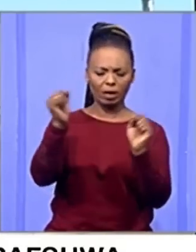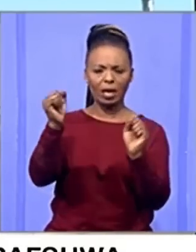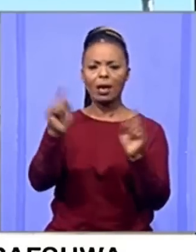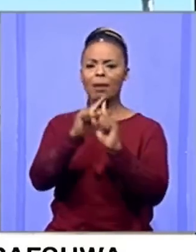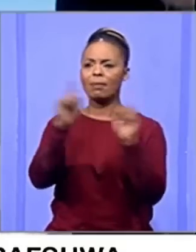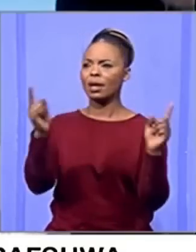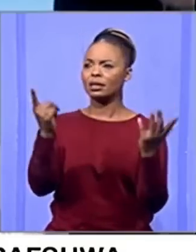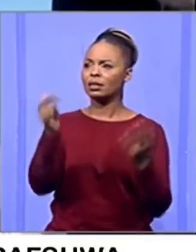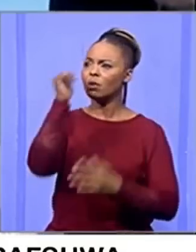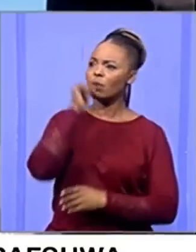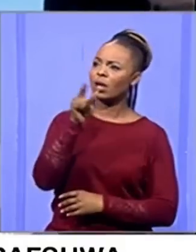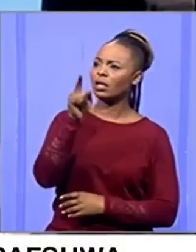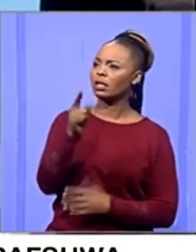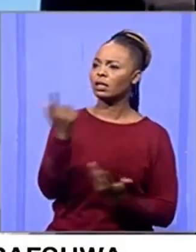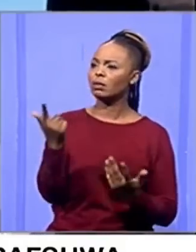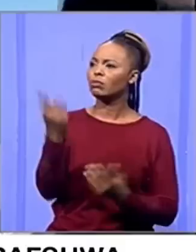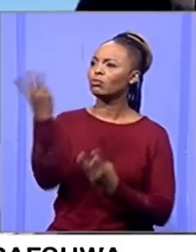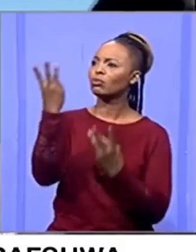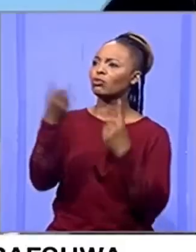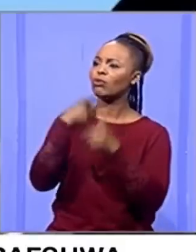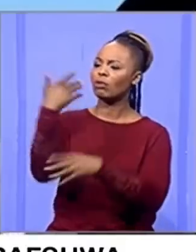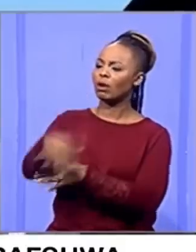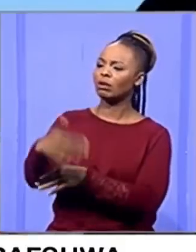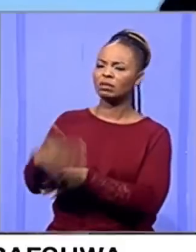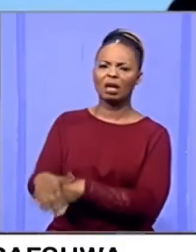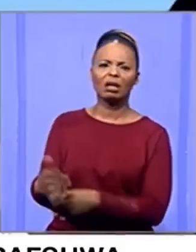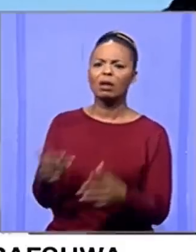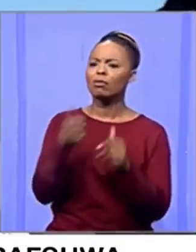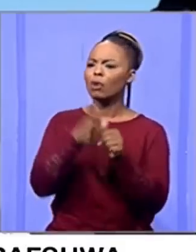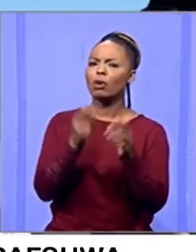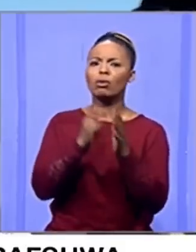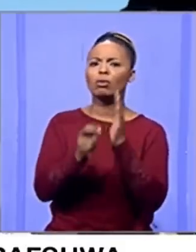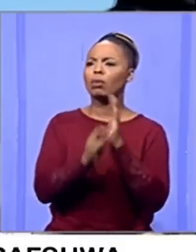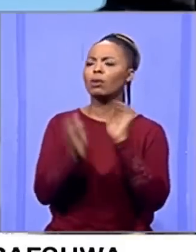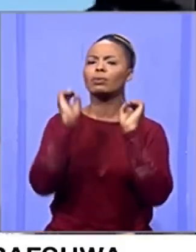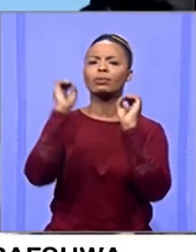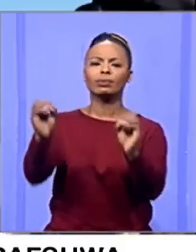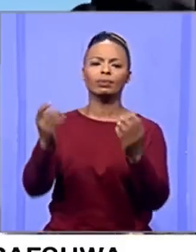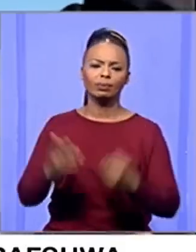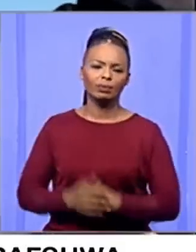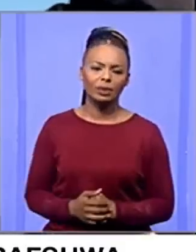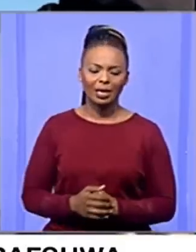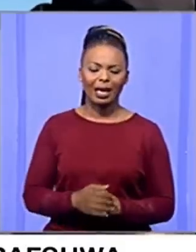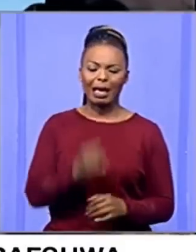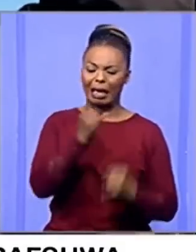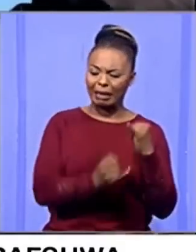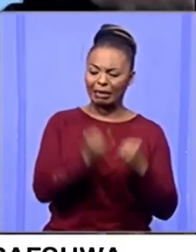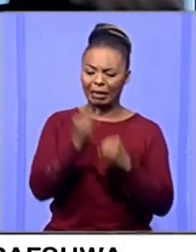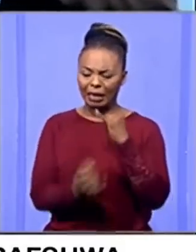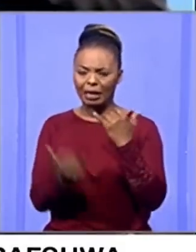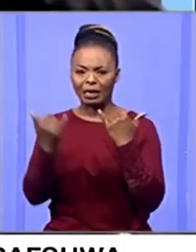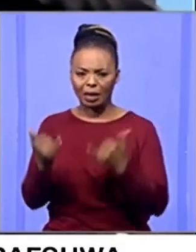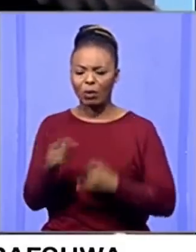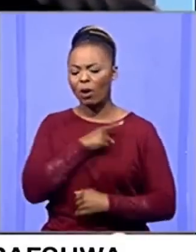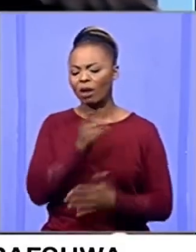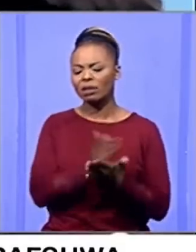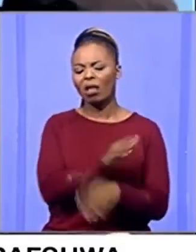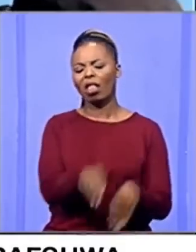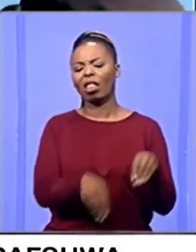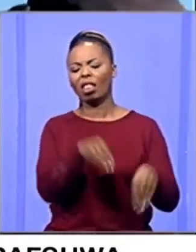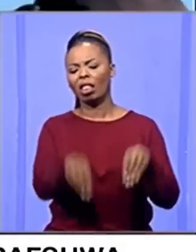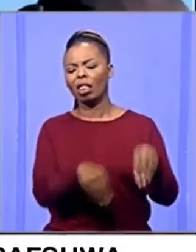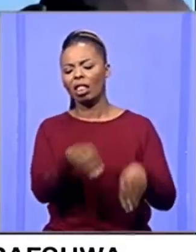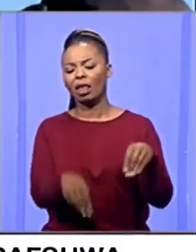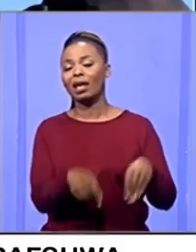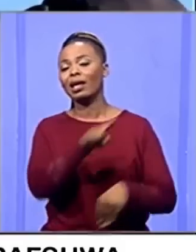ha ona melao. Ka baka la hobaneng ho ntso etsahala diphoso tse ngata tsa batho ba hlayang ba ntse ba etsa ntho e thweng